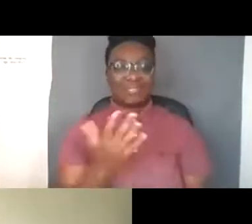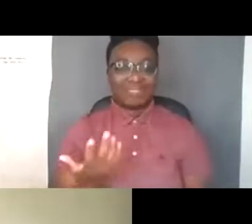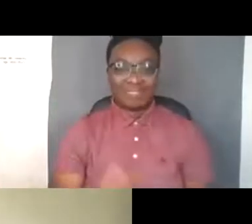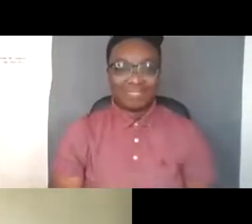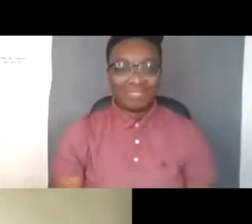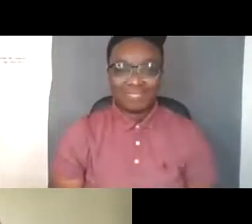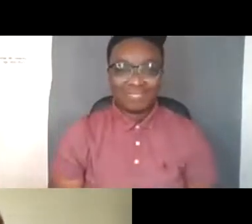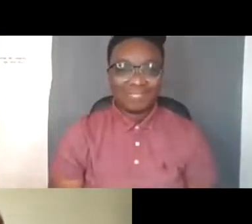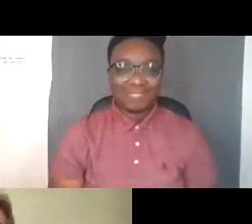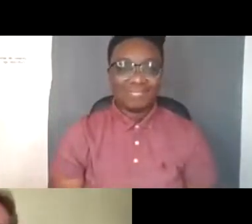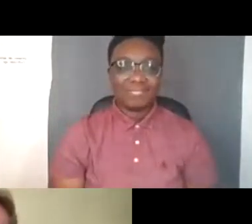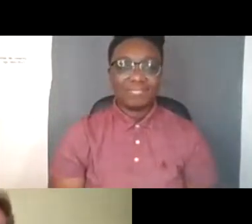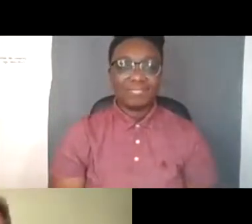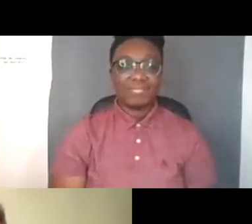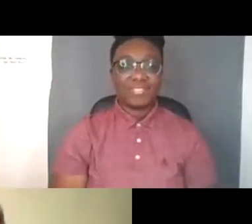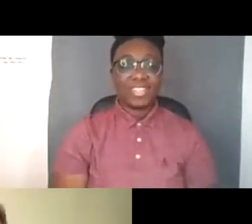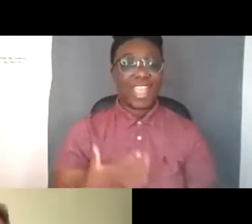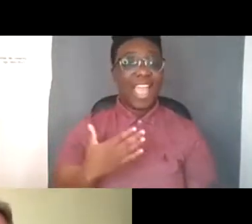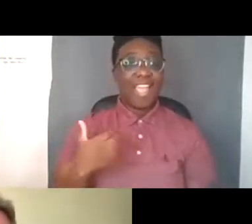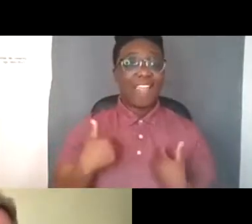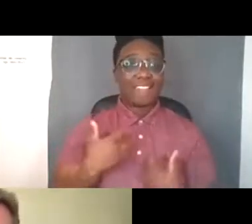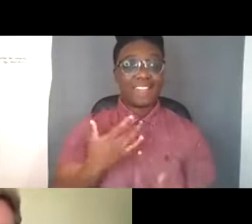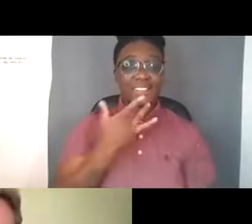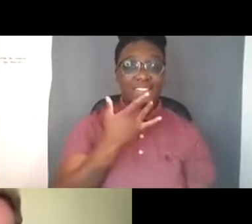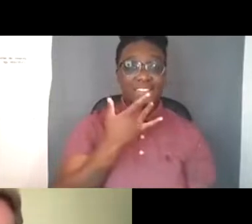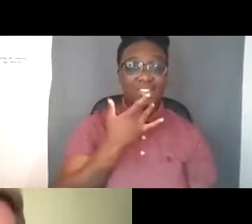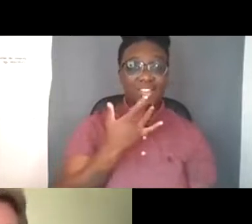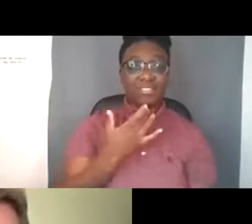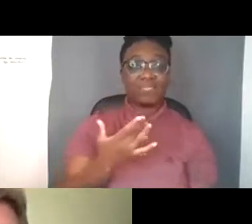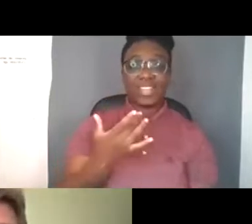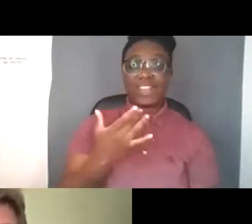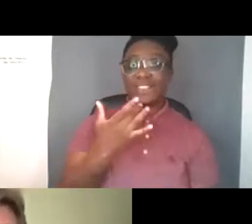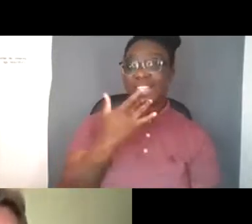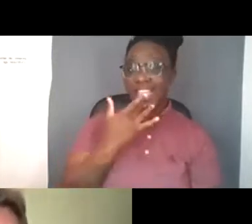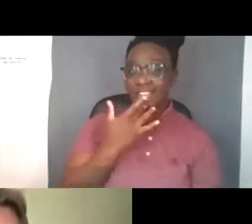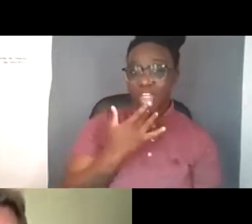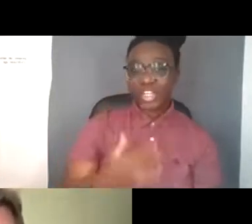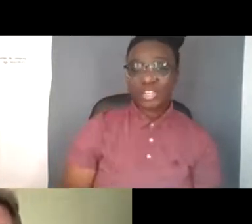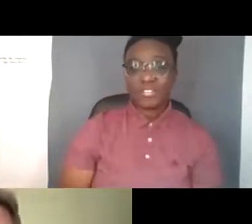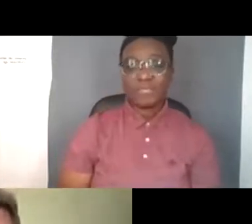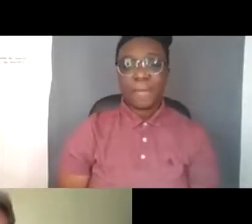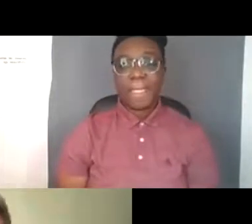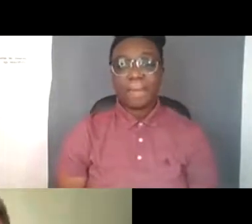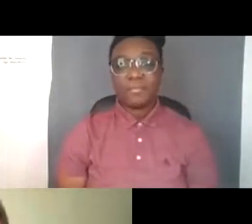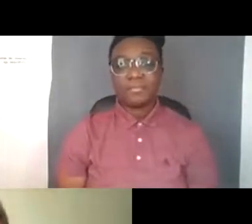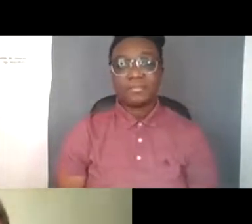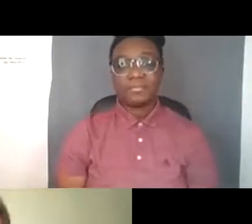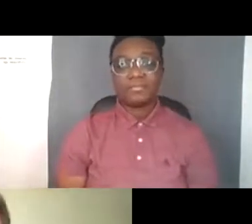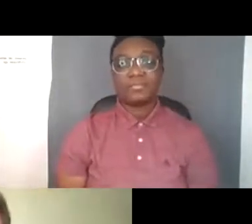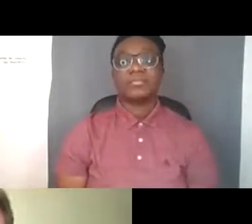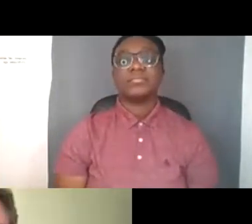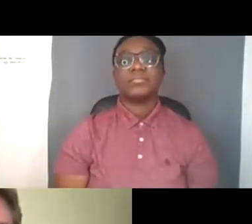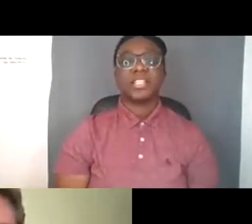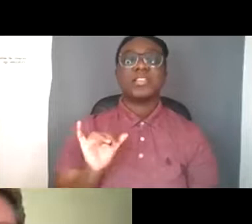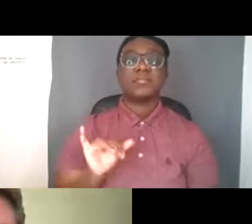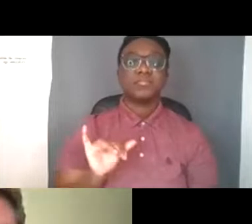Oh, my God. Do you have a favorite flavor? Oh, yes. I suppose strawberry. Yes. Yes. Yes. Yeah.